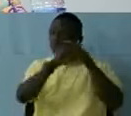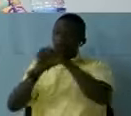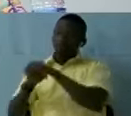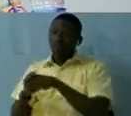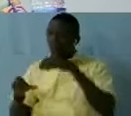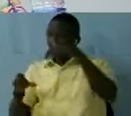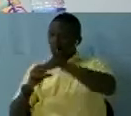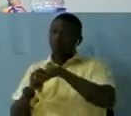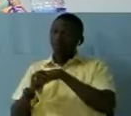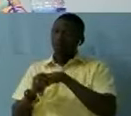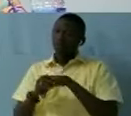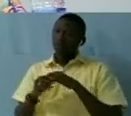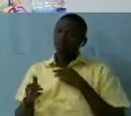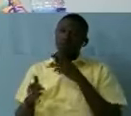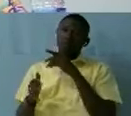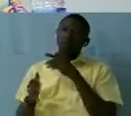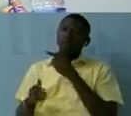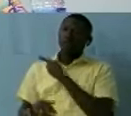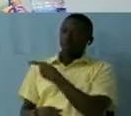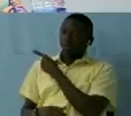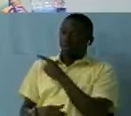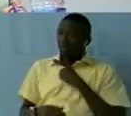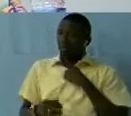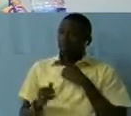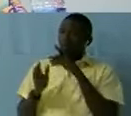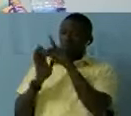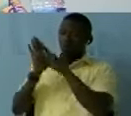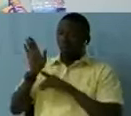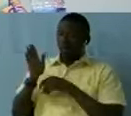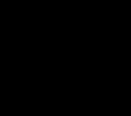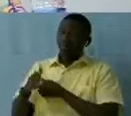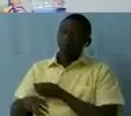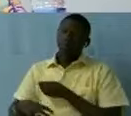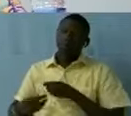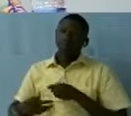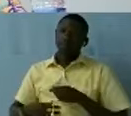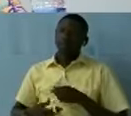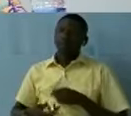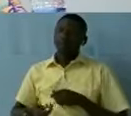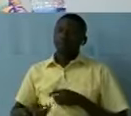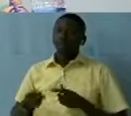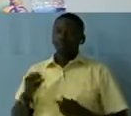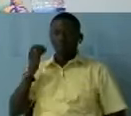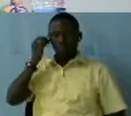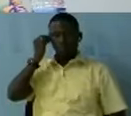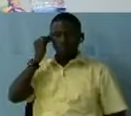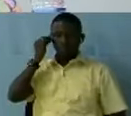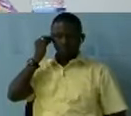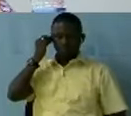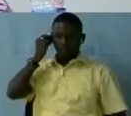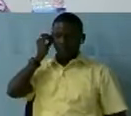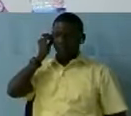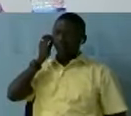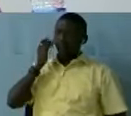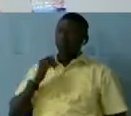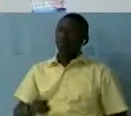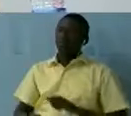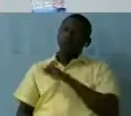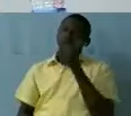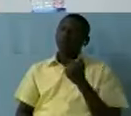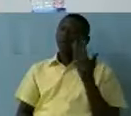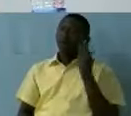konton daha la yin fo commission ye ila dunya o damo nyin kono. and how the treatment was administered on